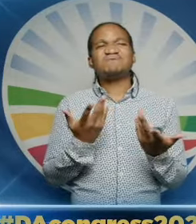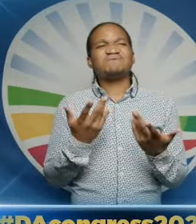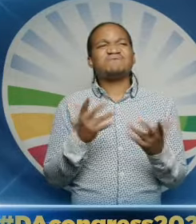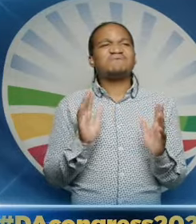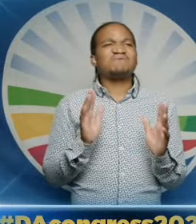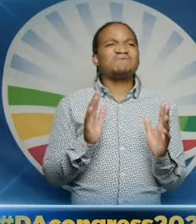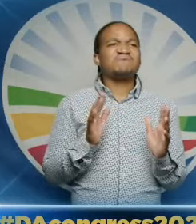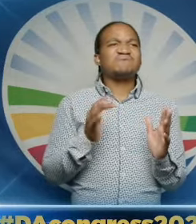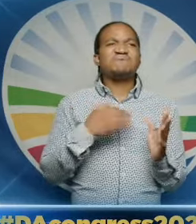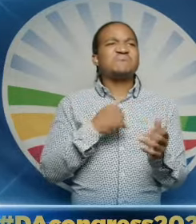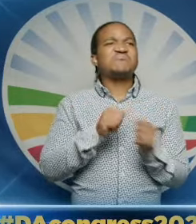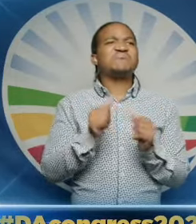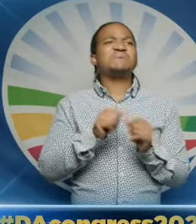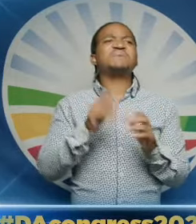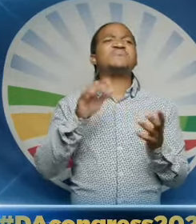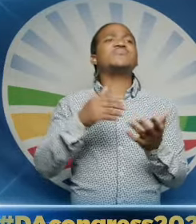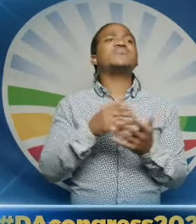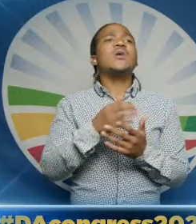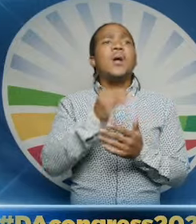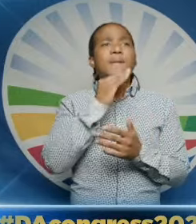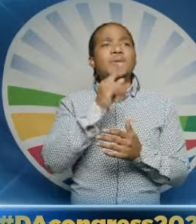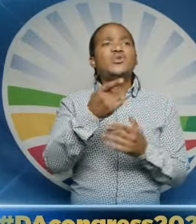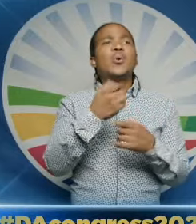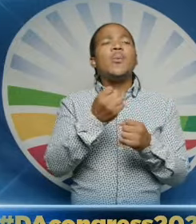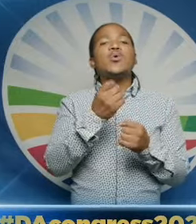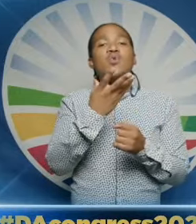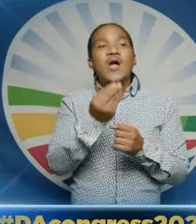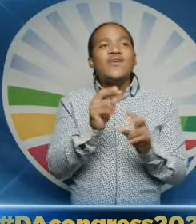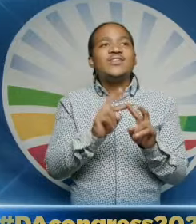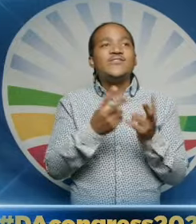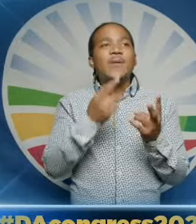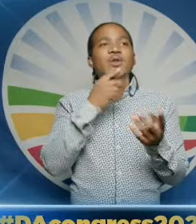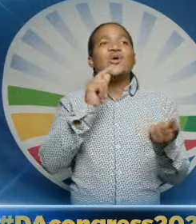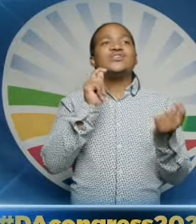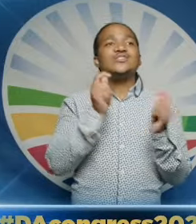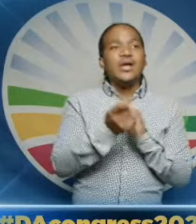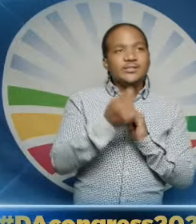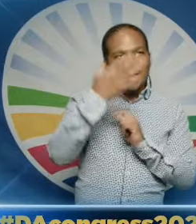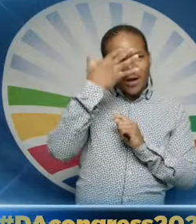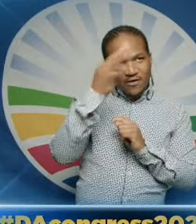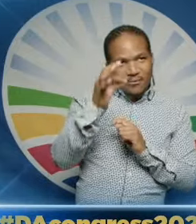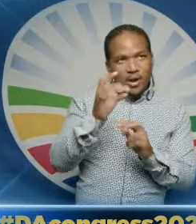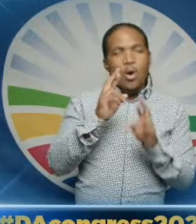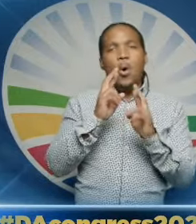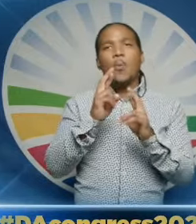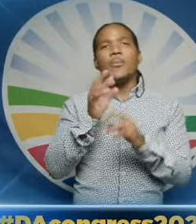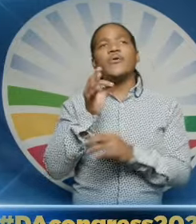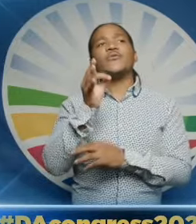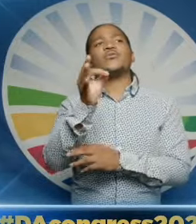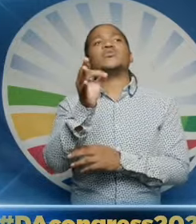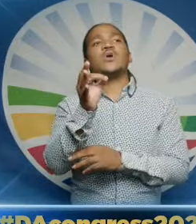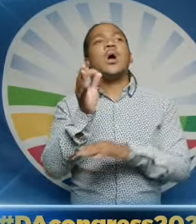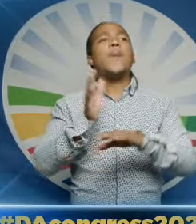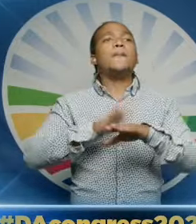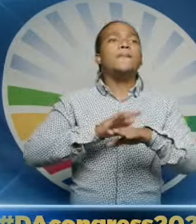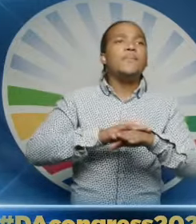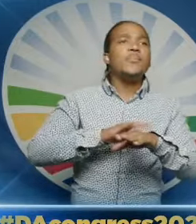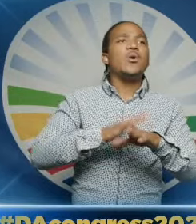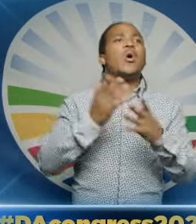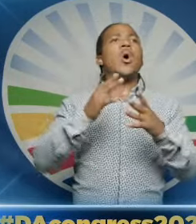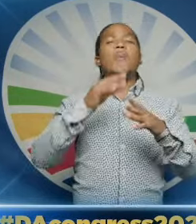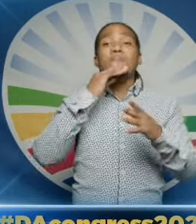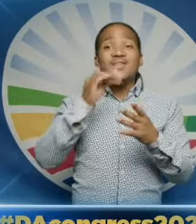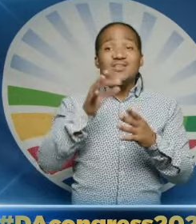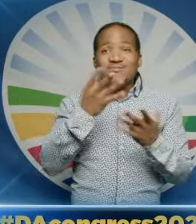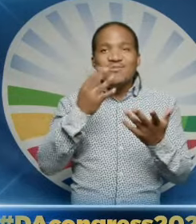I'd rather have a brown election day, you're the difference between the change of government and a hopeful future and more of the same. More load shedding,